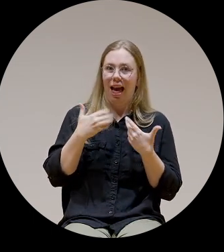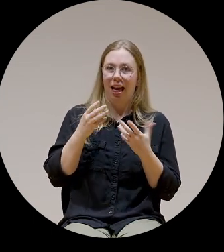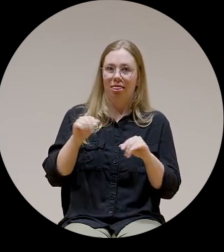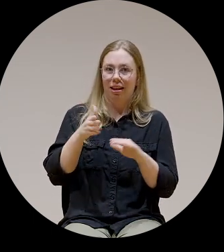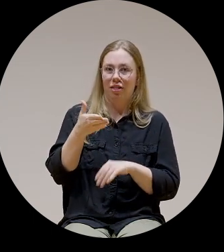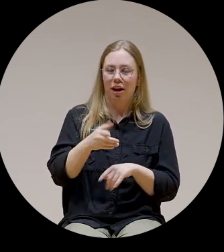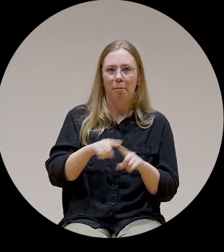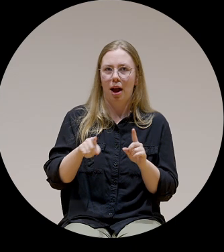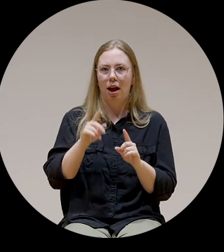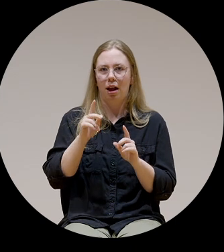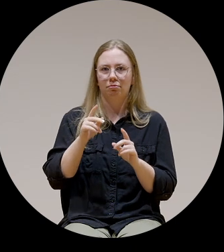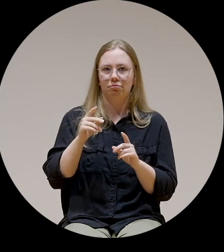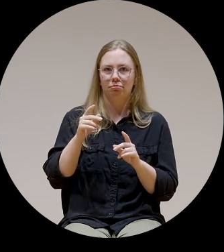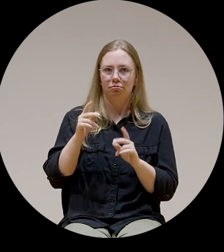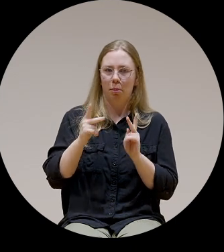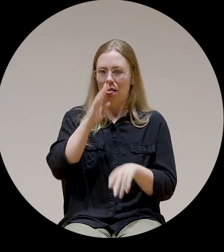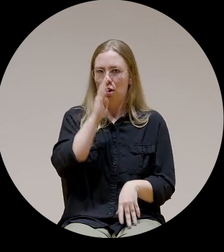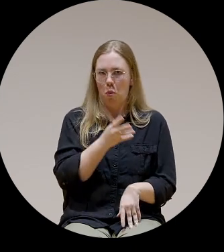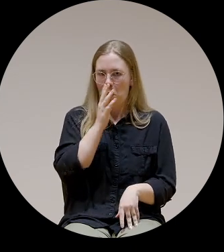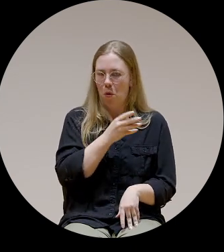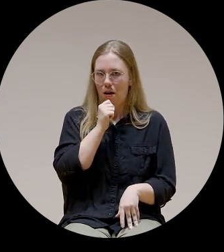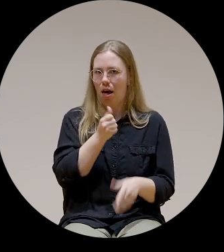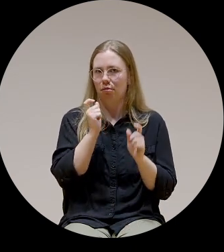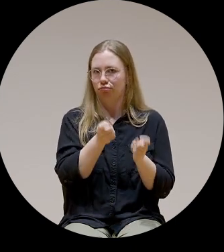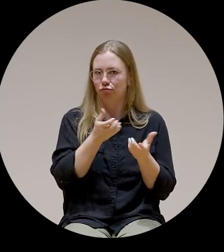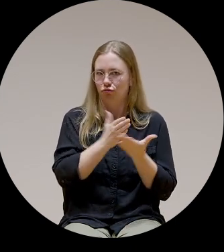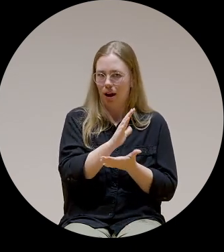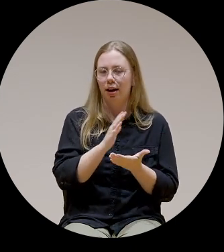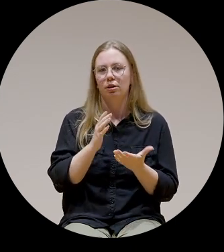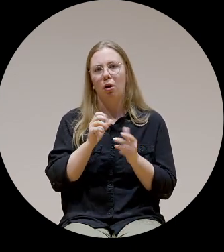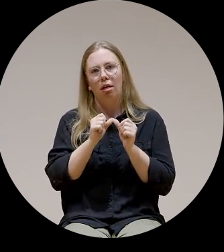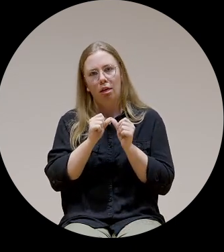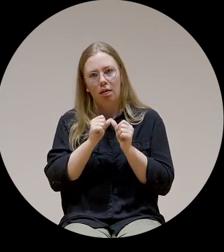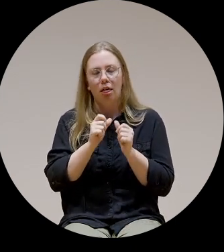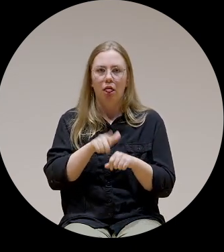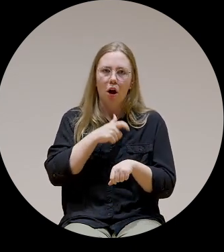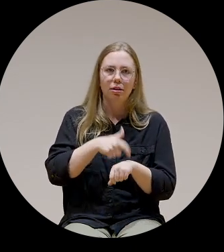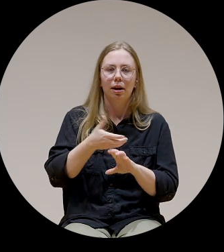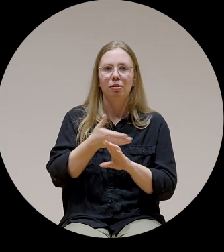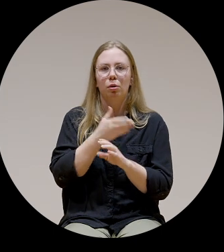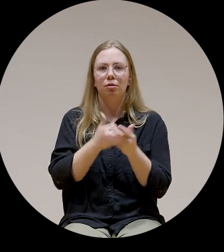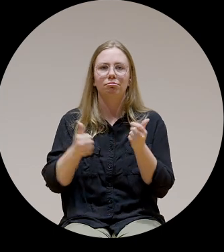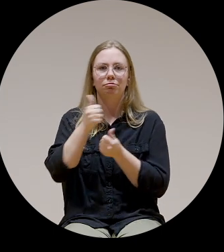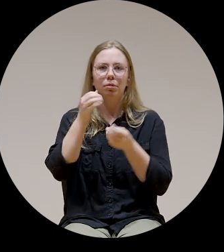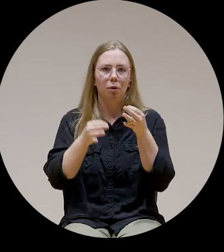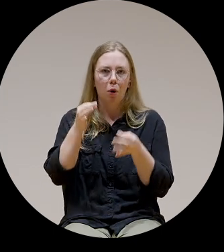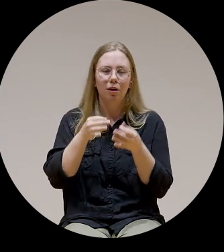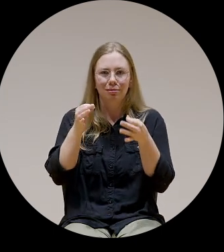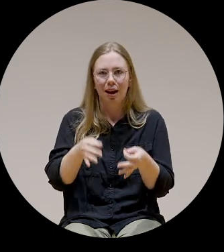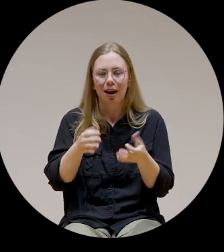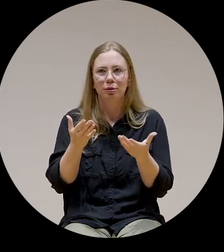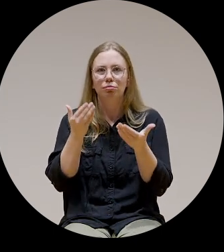over a century, finally, for this issue to get before the United States Supreme Court. And the Supreme Court said,